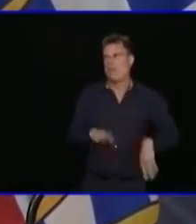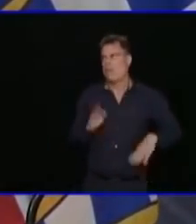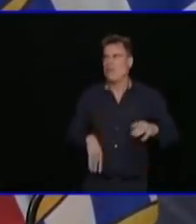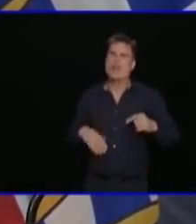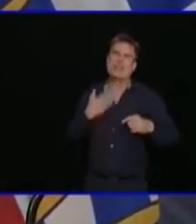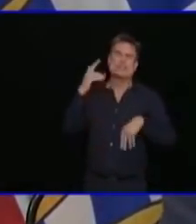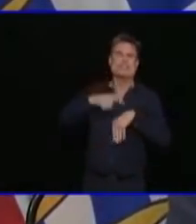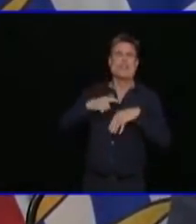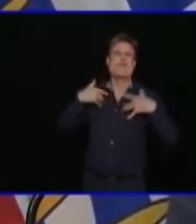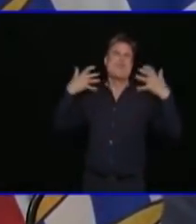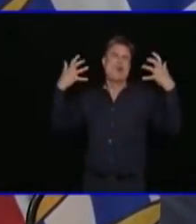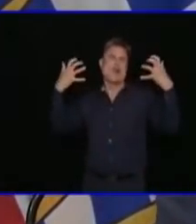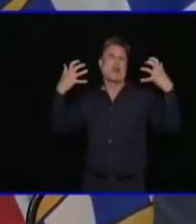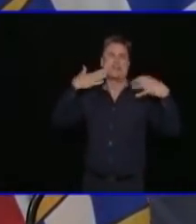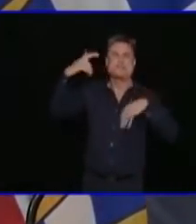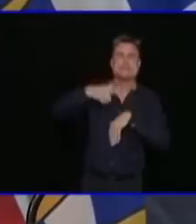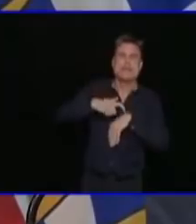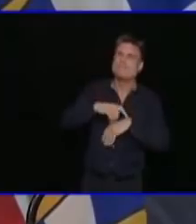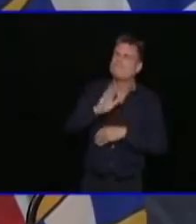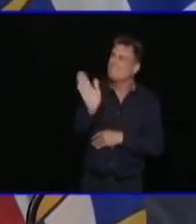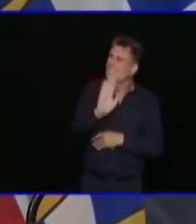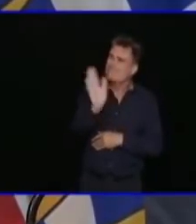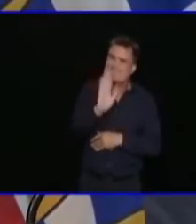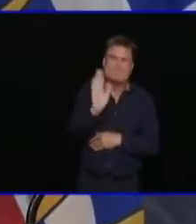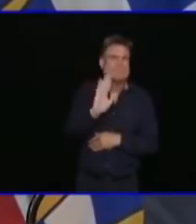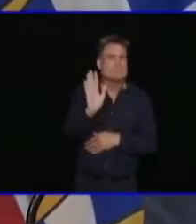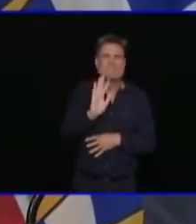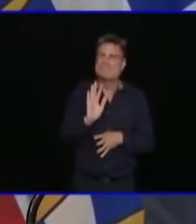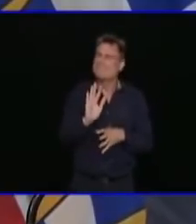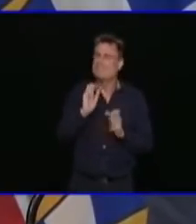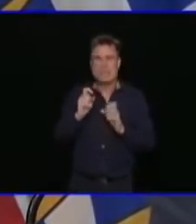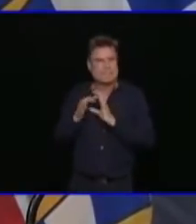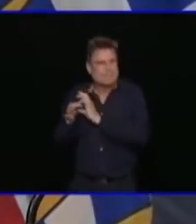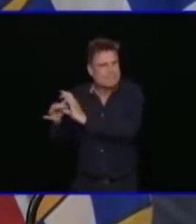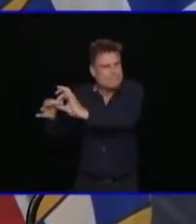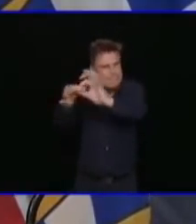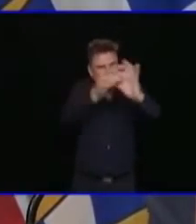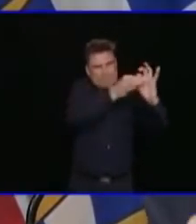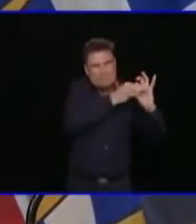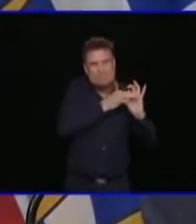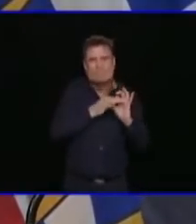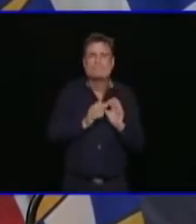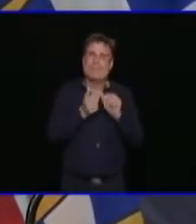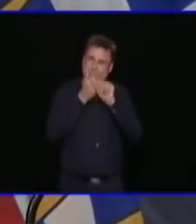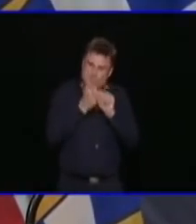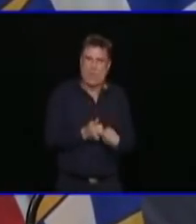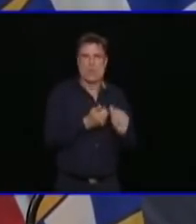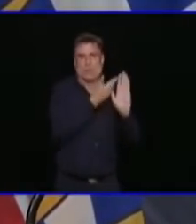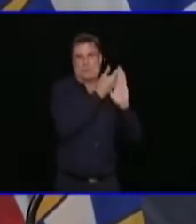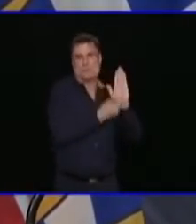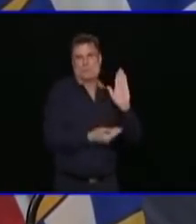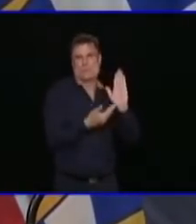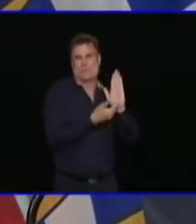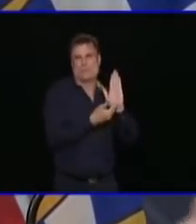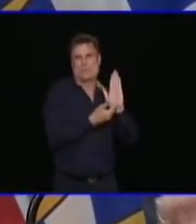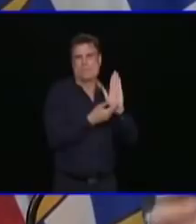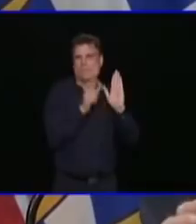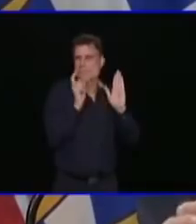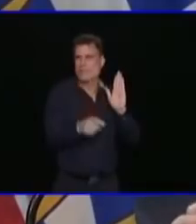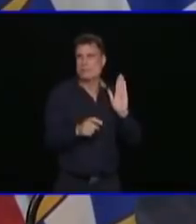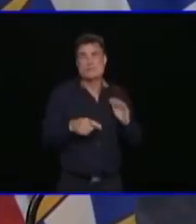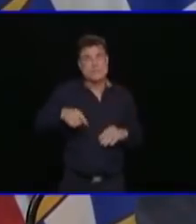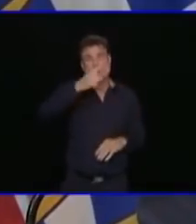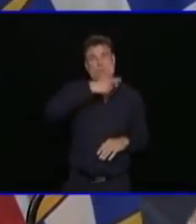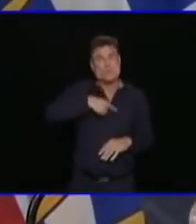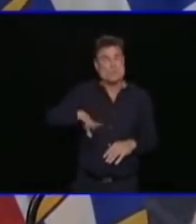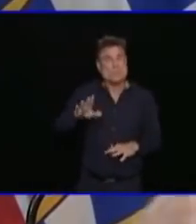to know. I mean, the one thing we have on our side is that we do know that when we do these things, it works, and that we can